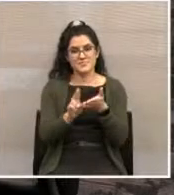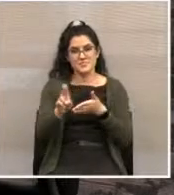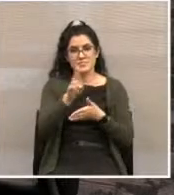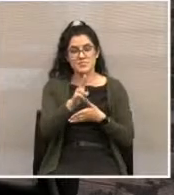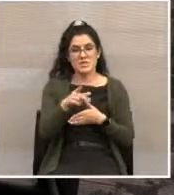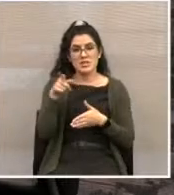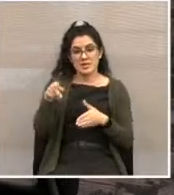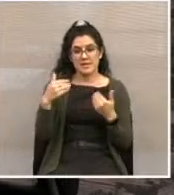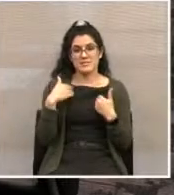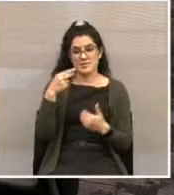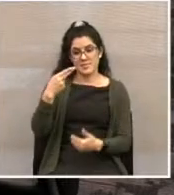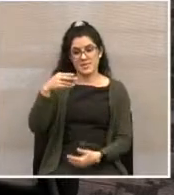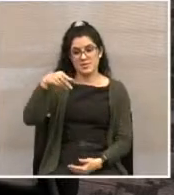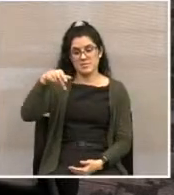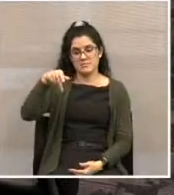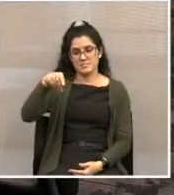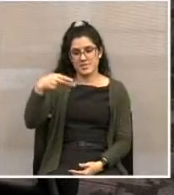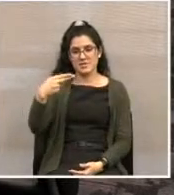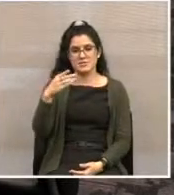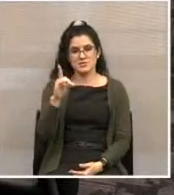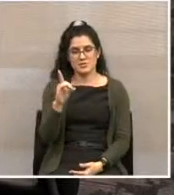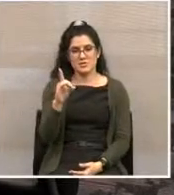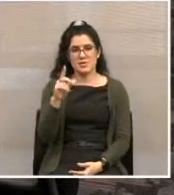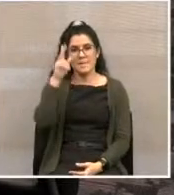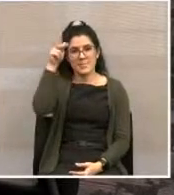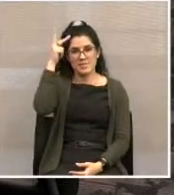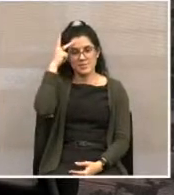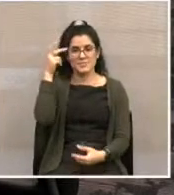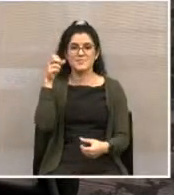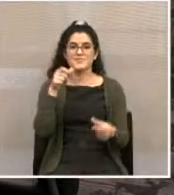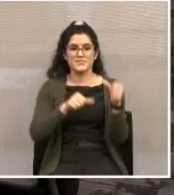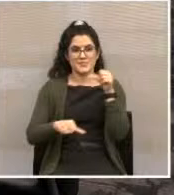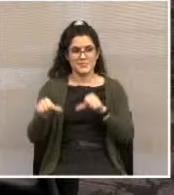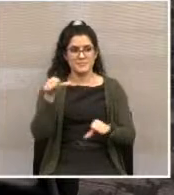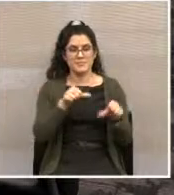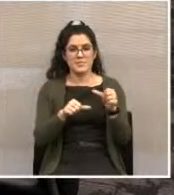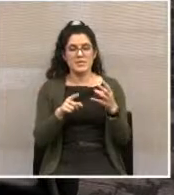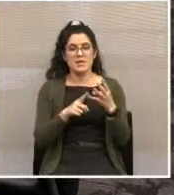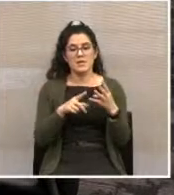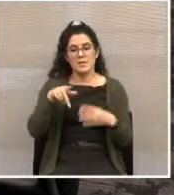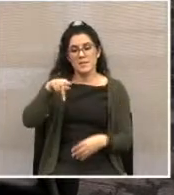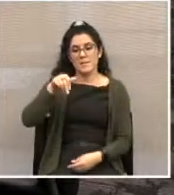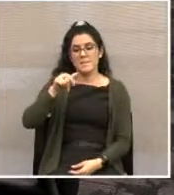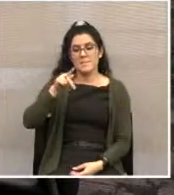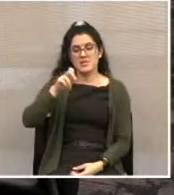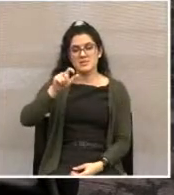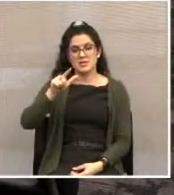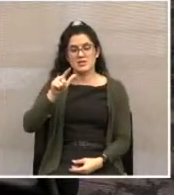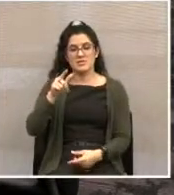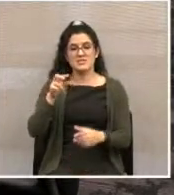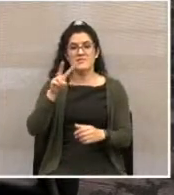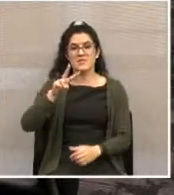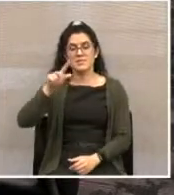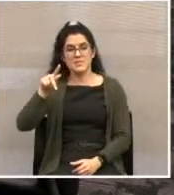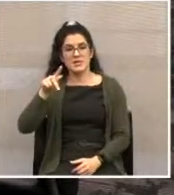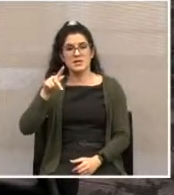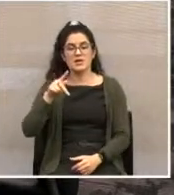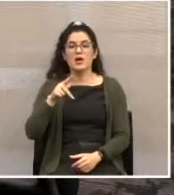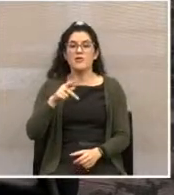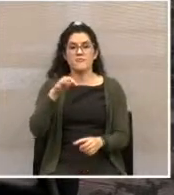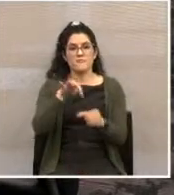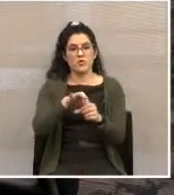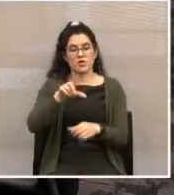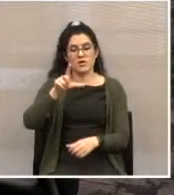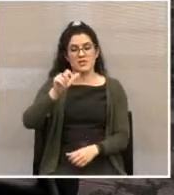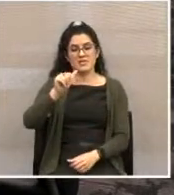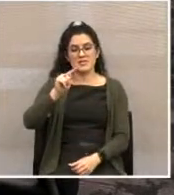a PhD in political science. Amir Patel is the Vice President of Programs at Voto Latino